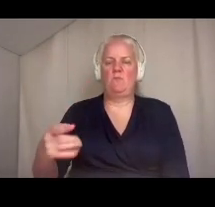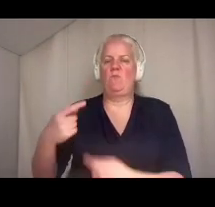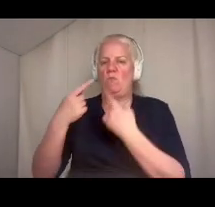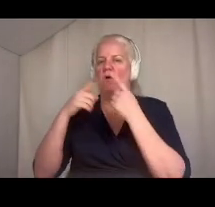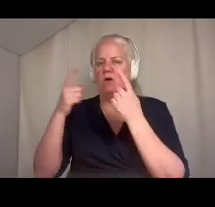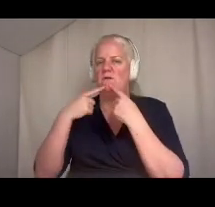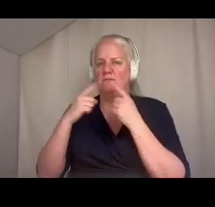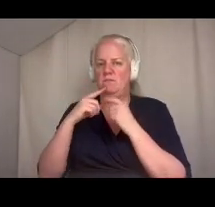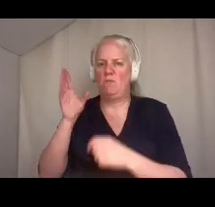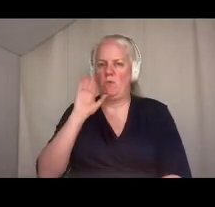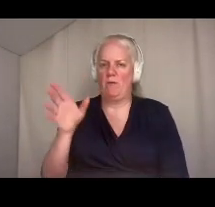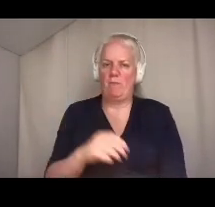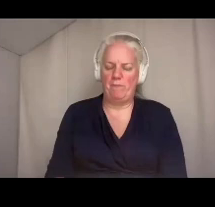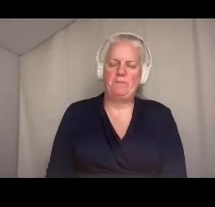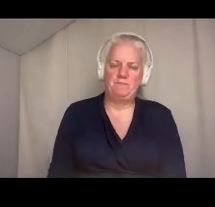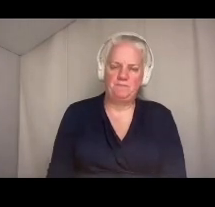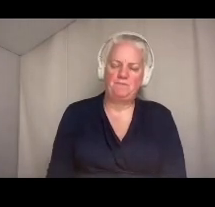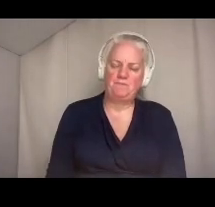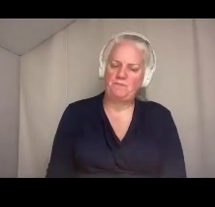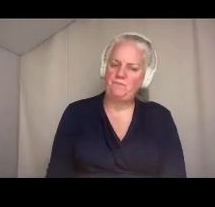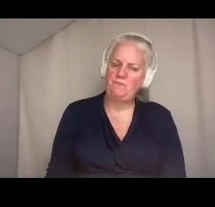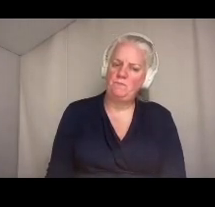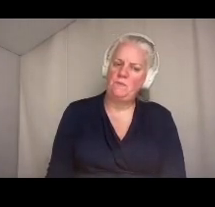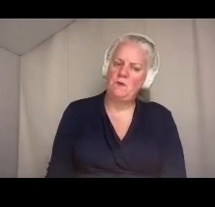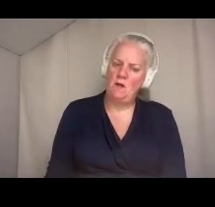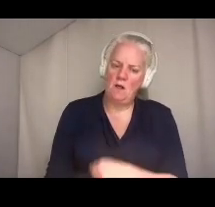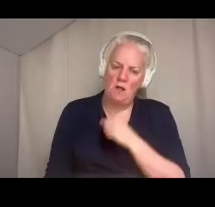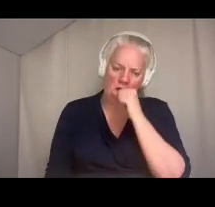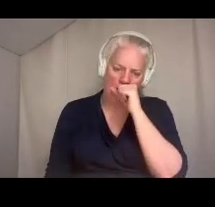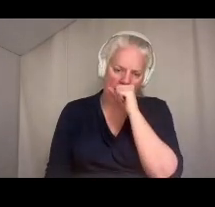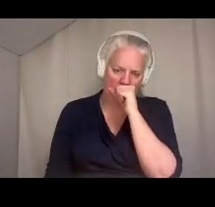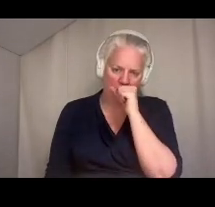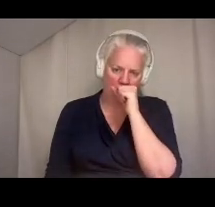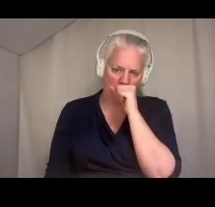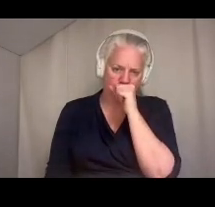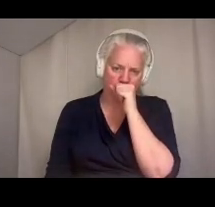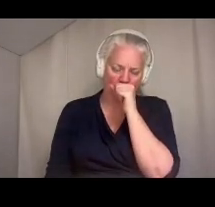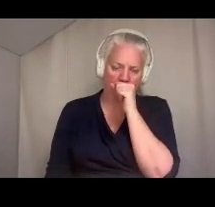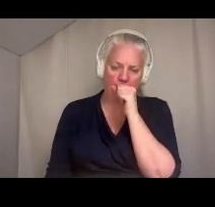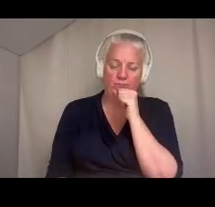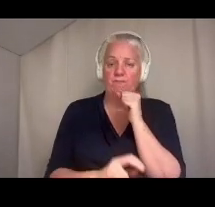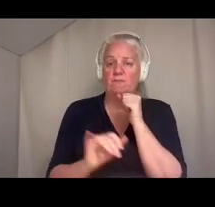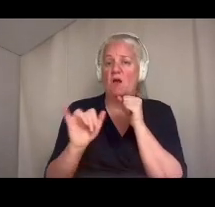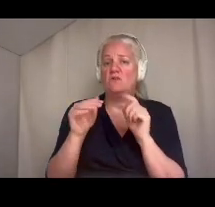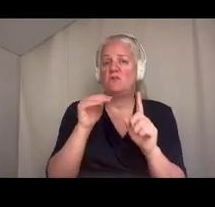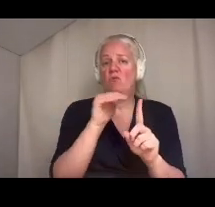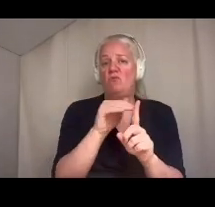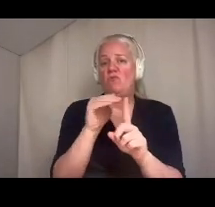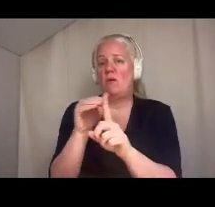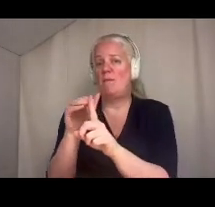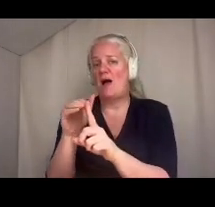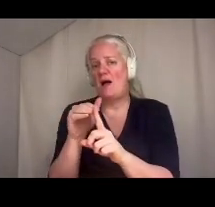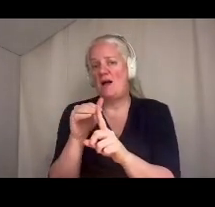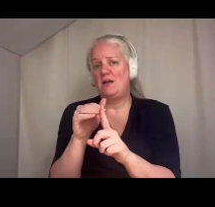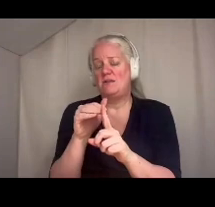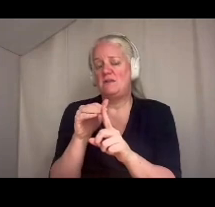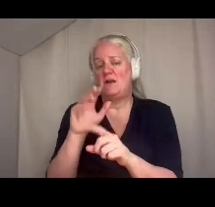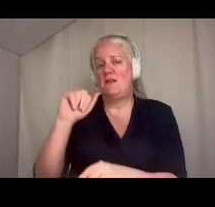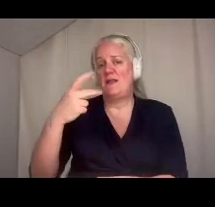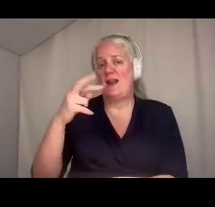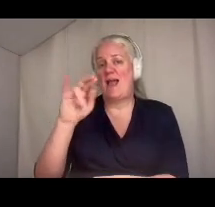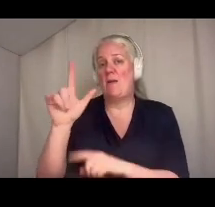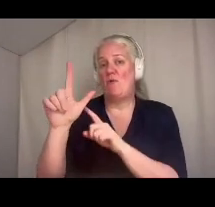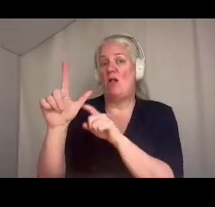those links that we shared with you. I do want to remind you that April